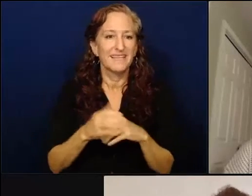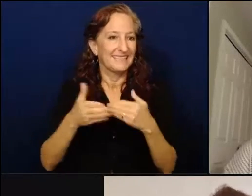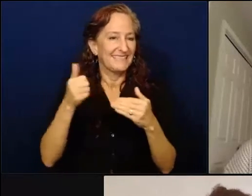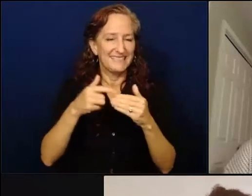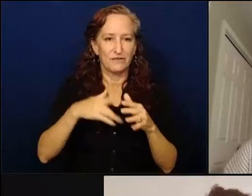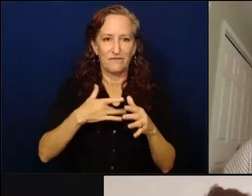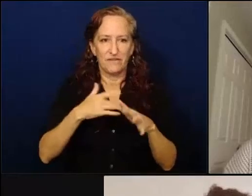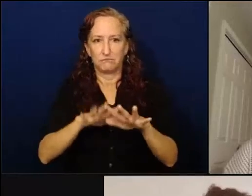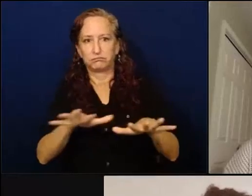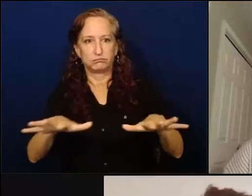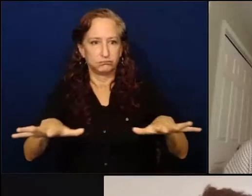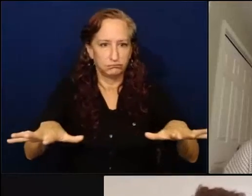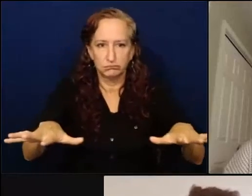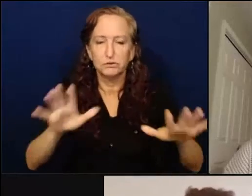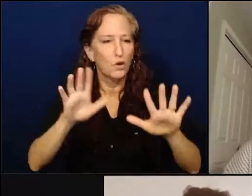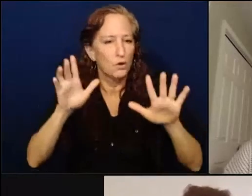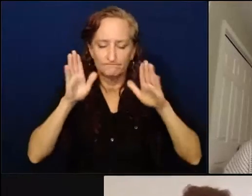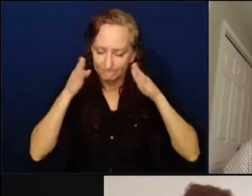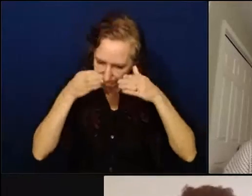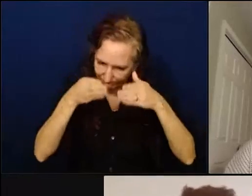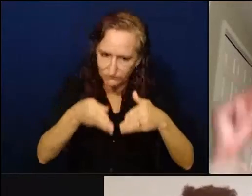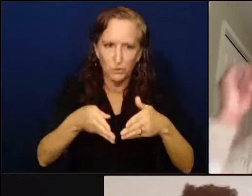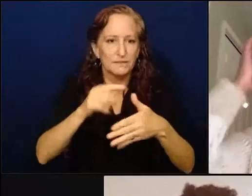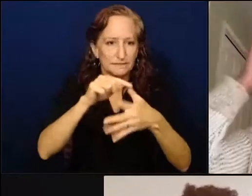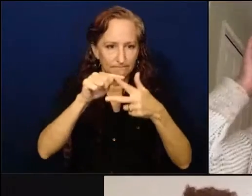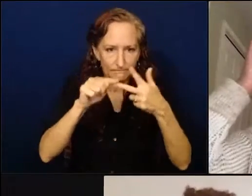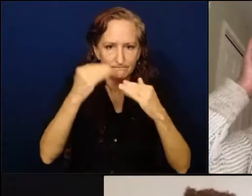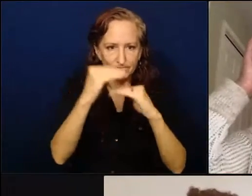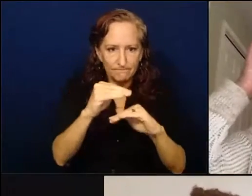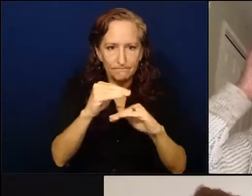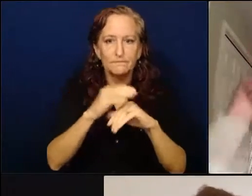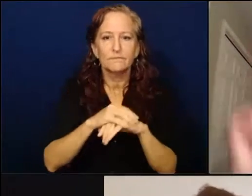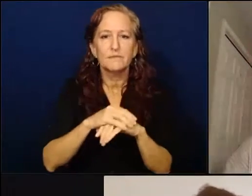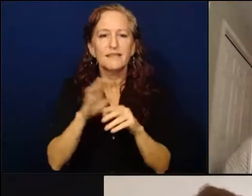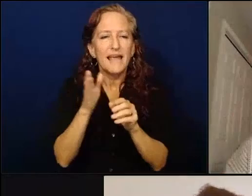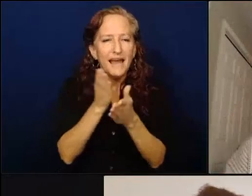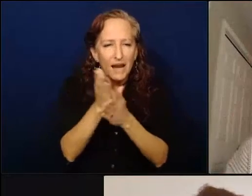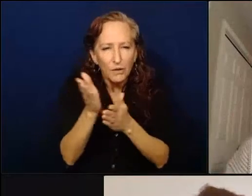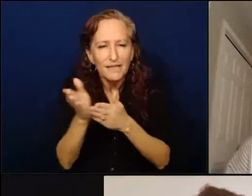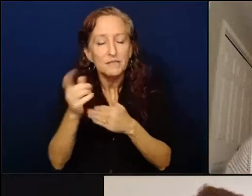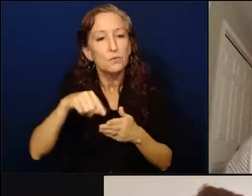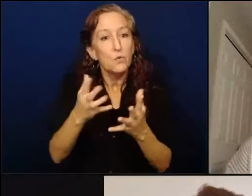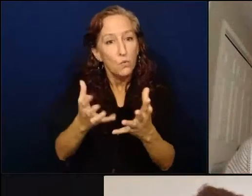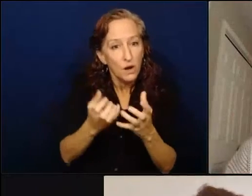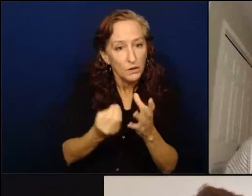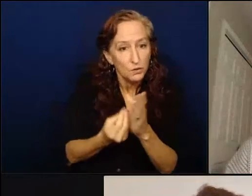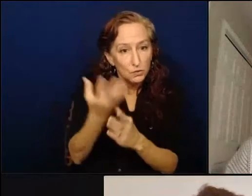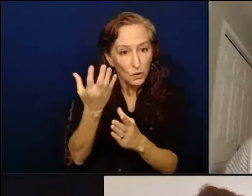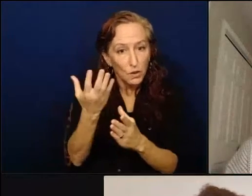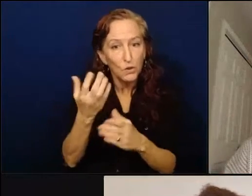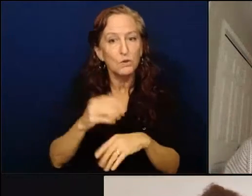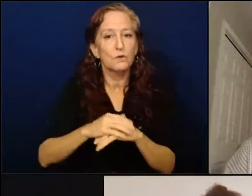really bringing that focus into the types of areas and channels that we want to grow in, so that the team is